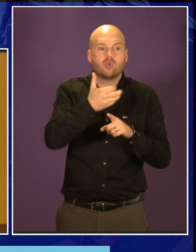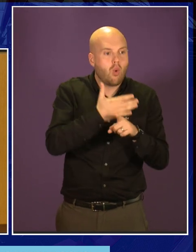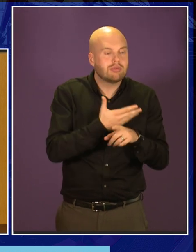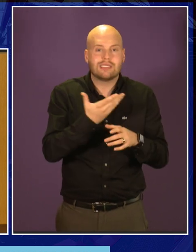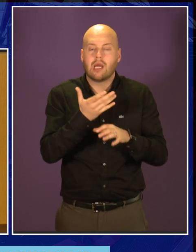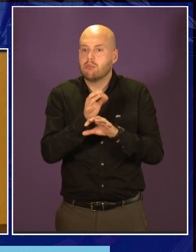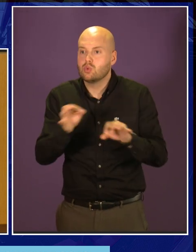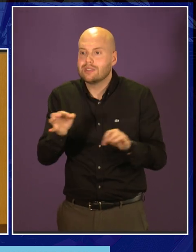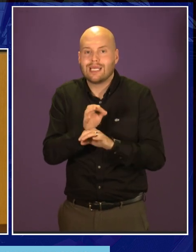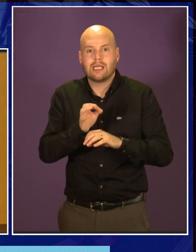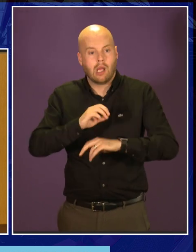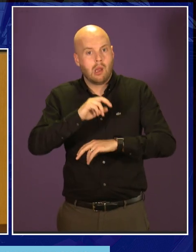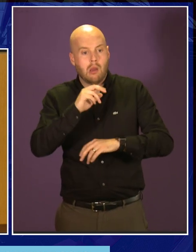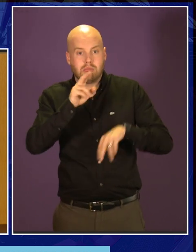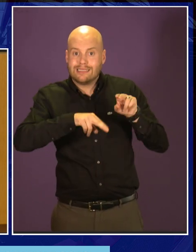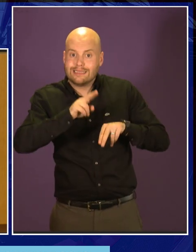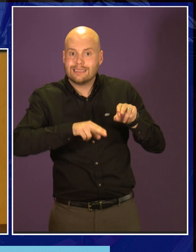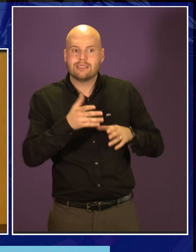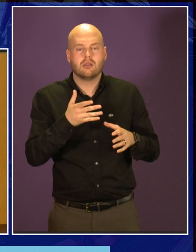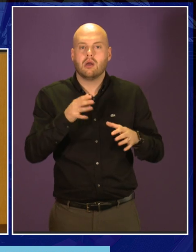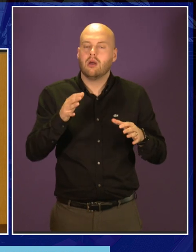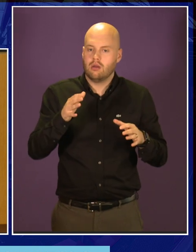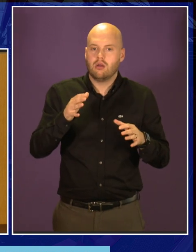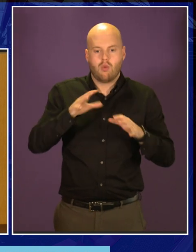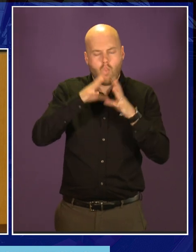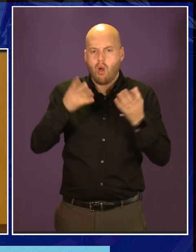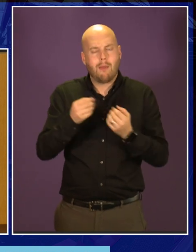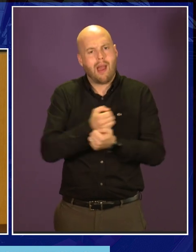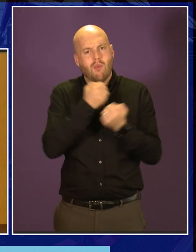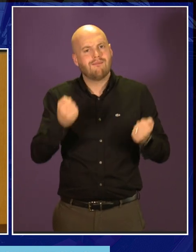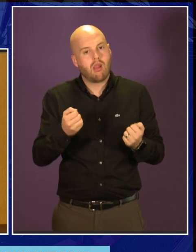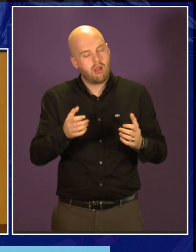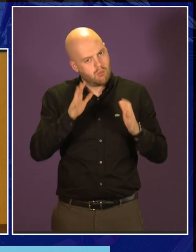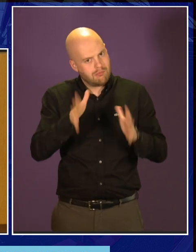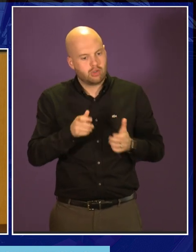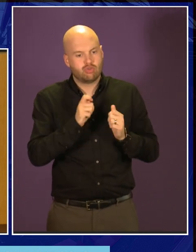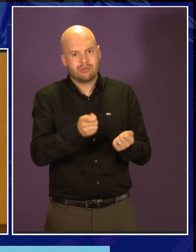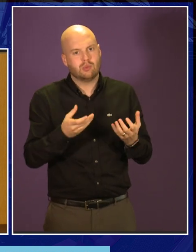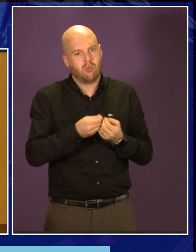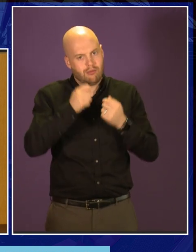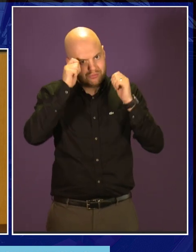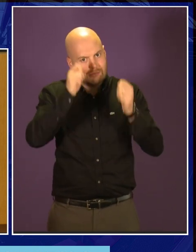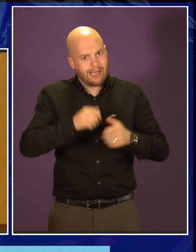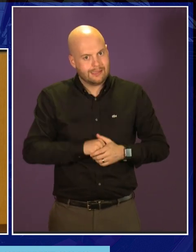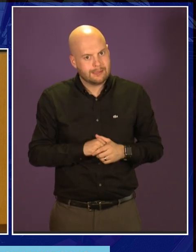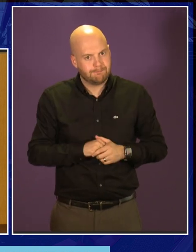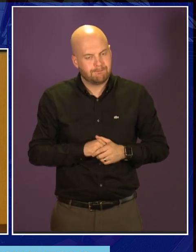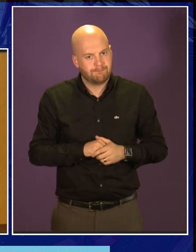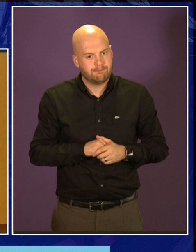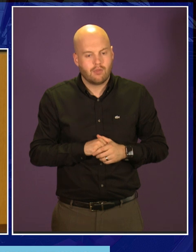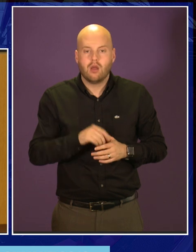and culture are very powerful and need to be approached with great respect and rigor. The question around